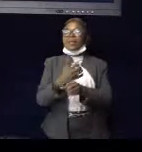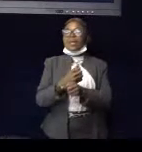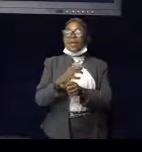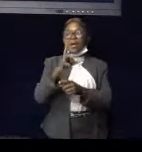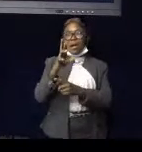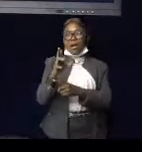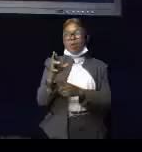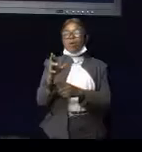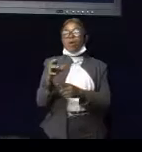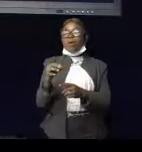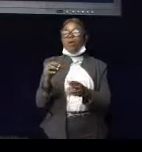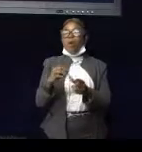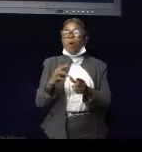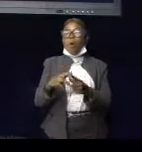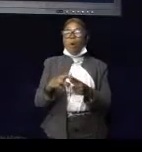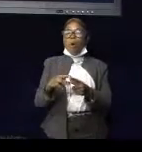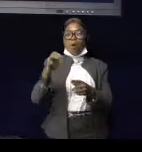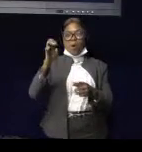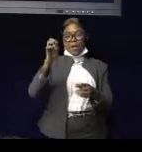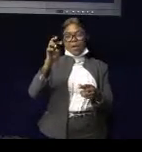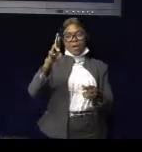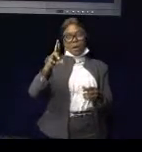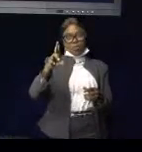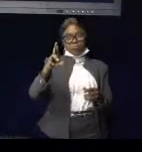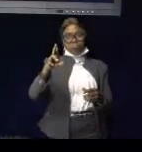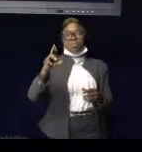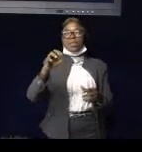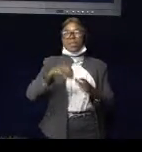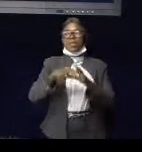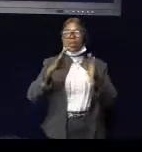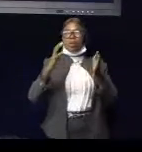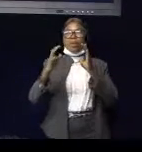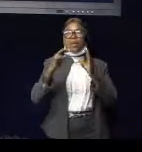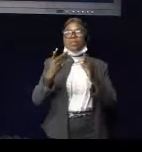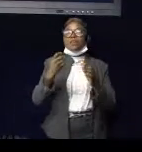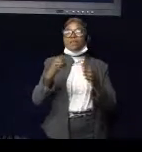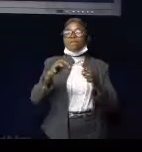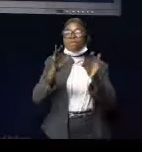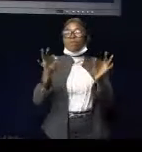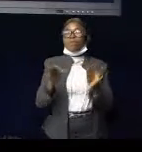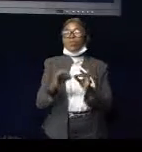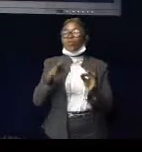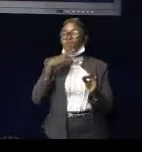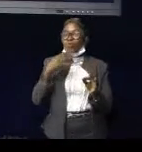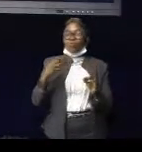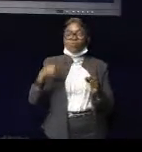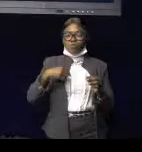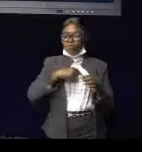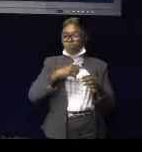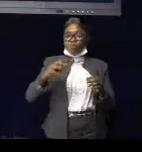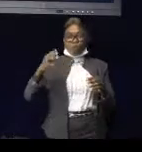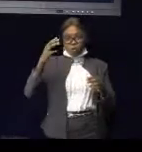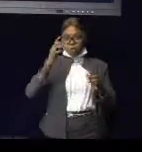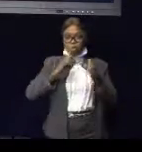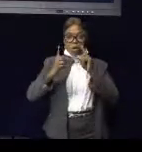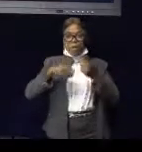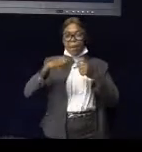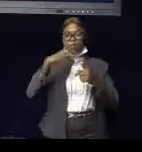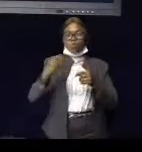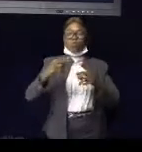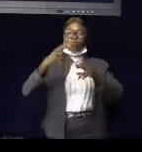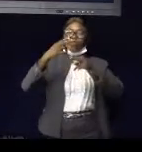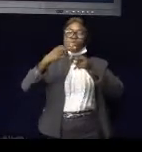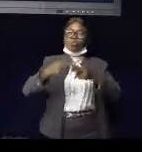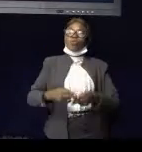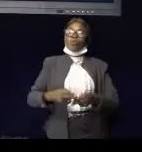R or ER in the comparative form. For example, we talked about short. When it gets to